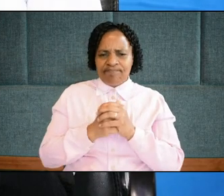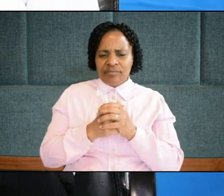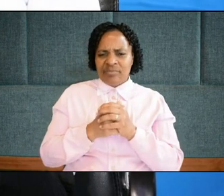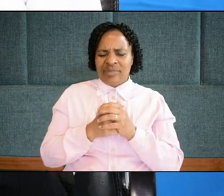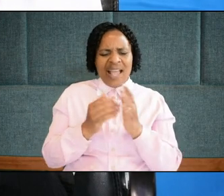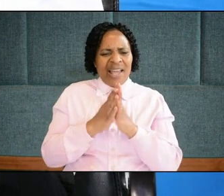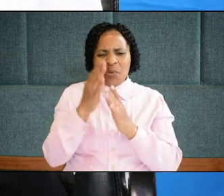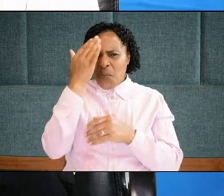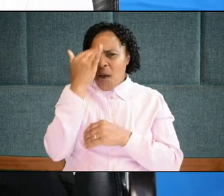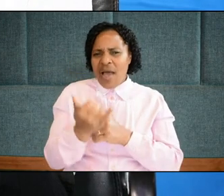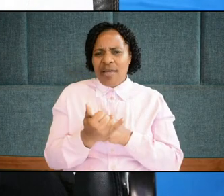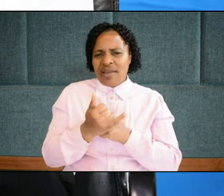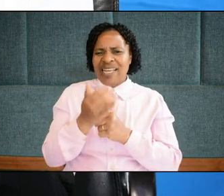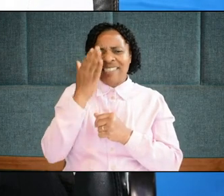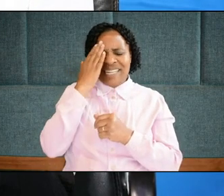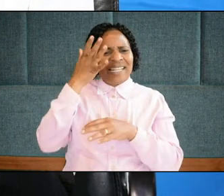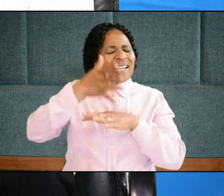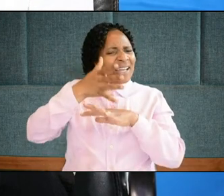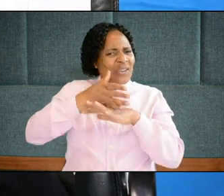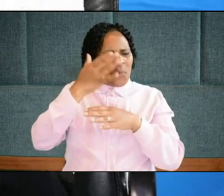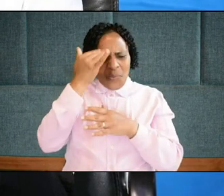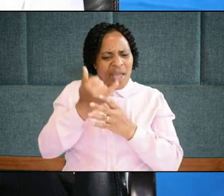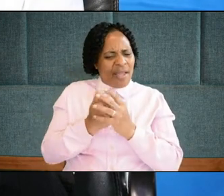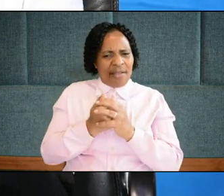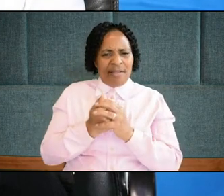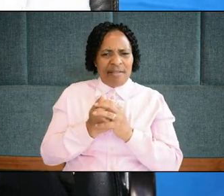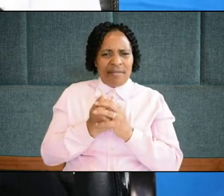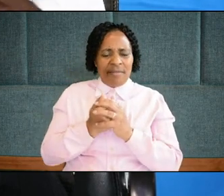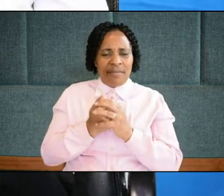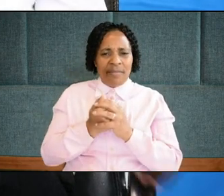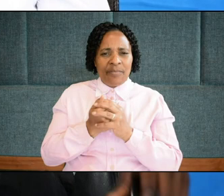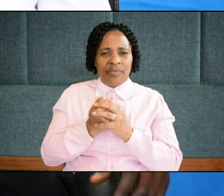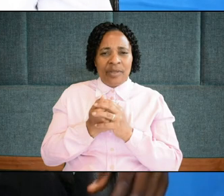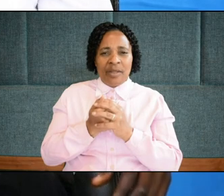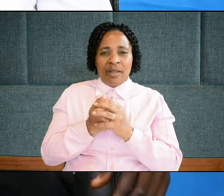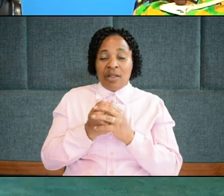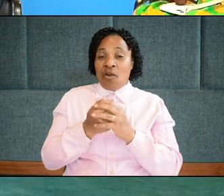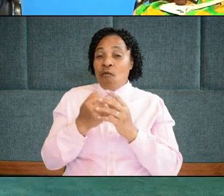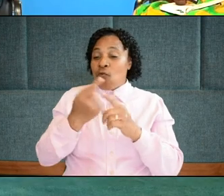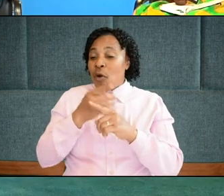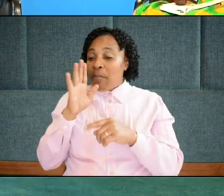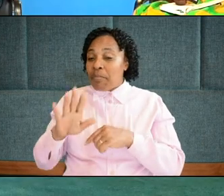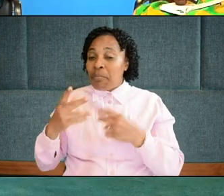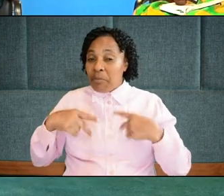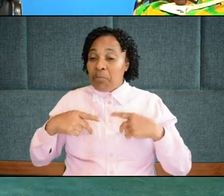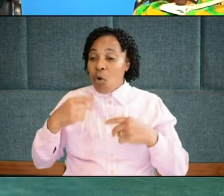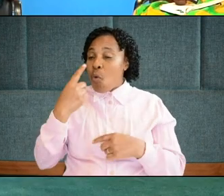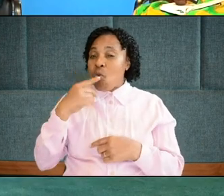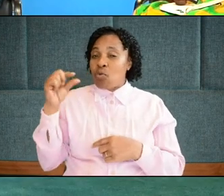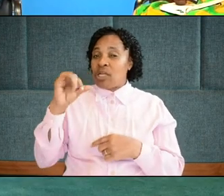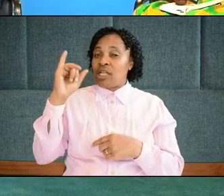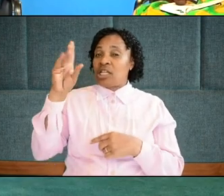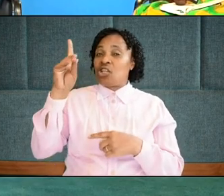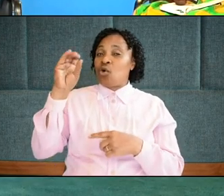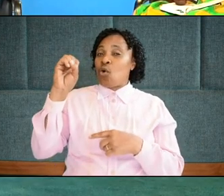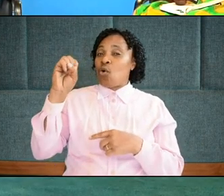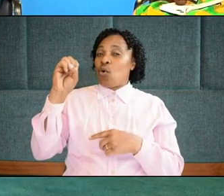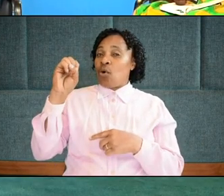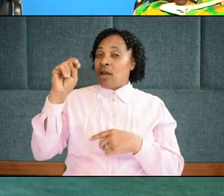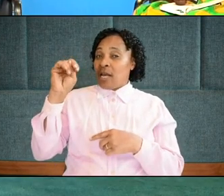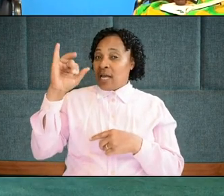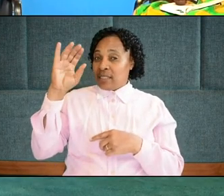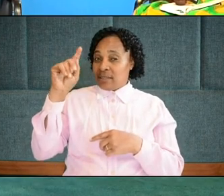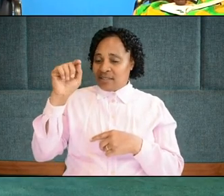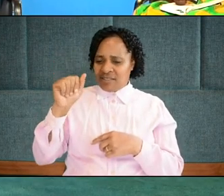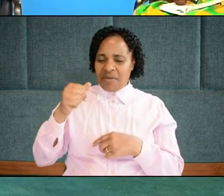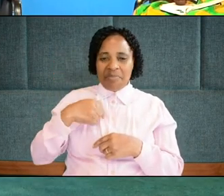Why were the Israelites deceived? Why were they deceived by the Gibeonites? I see the reason why they